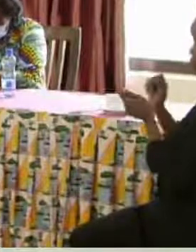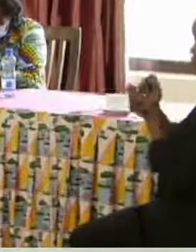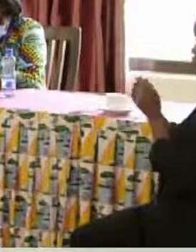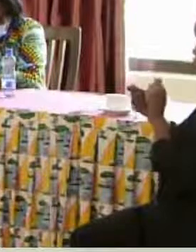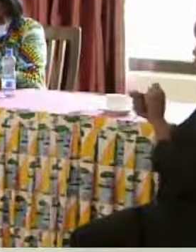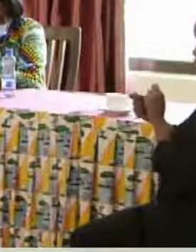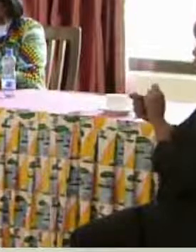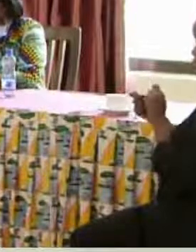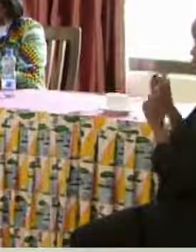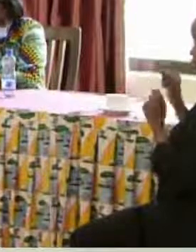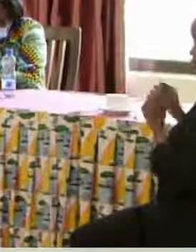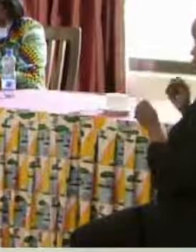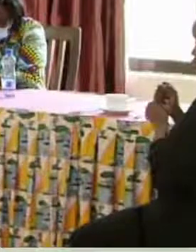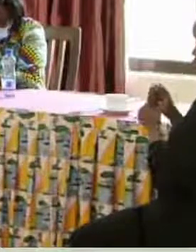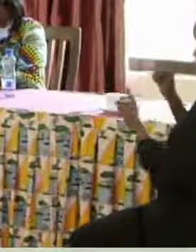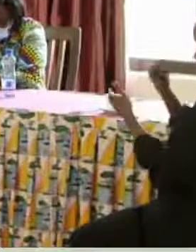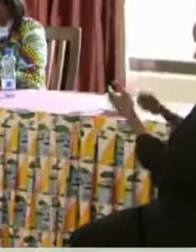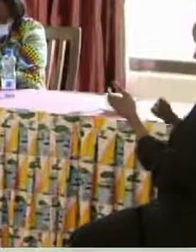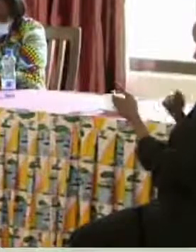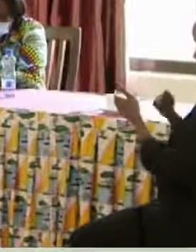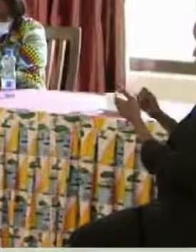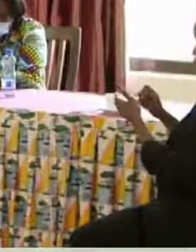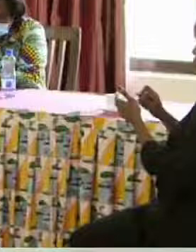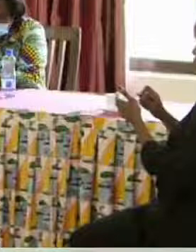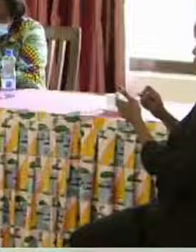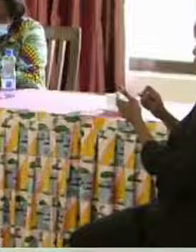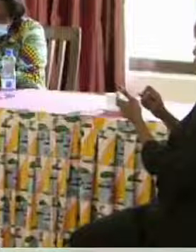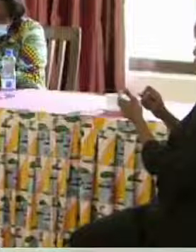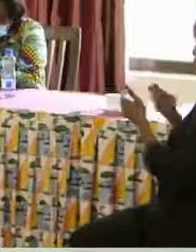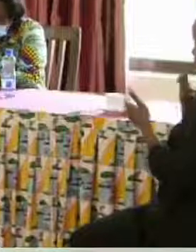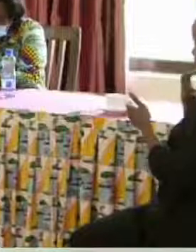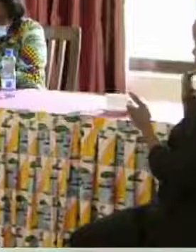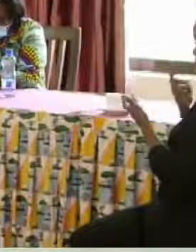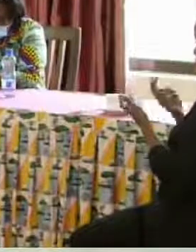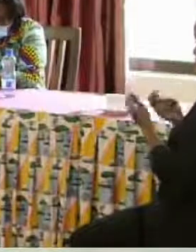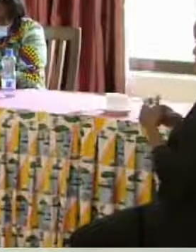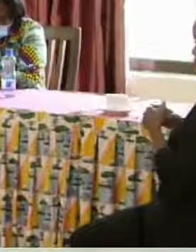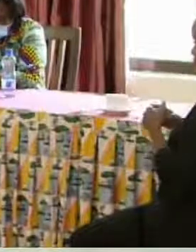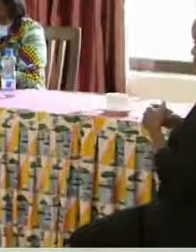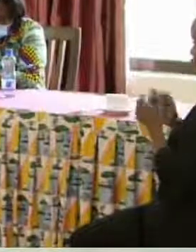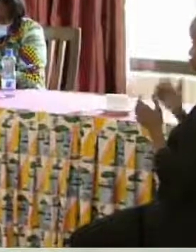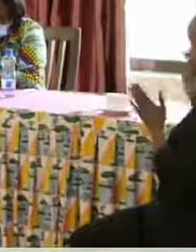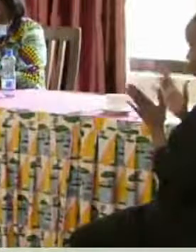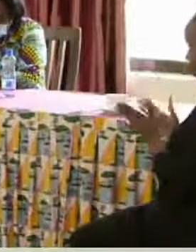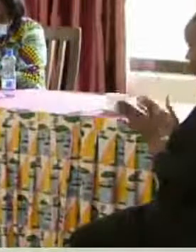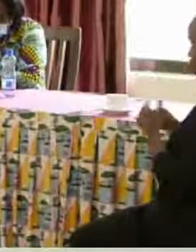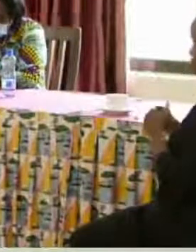decolonization and someone who did literature is like, now what? to a lawyer, eh?